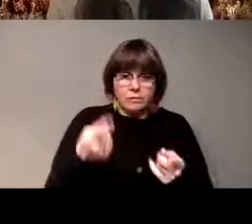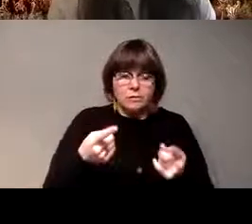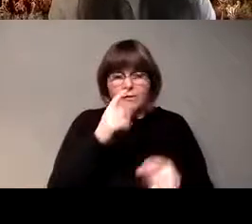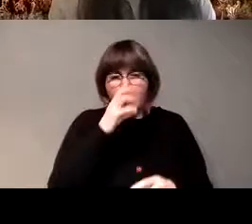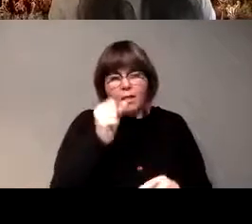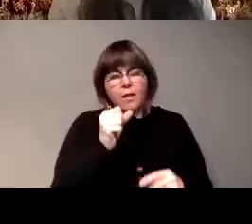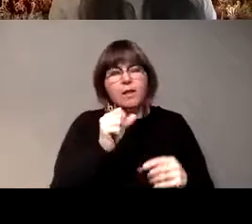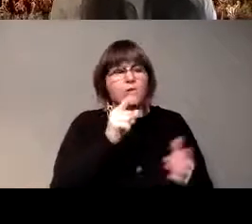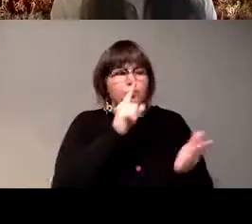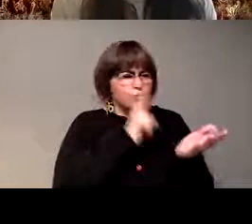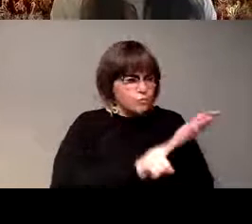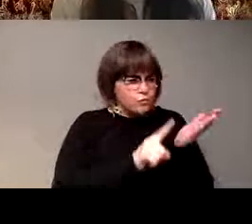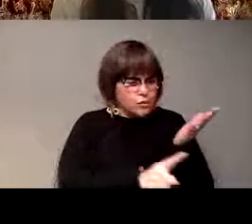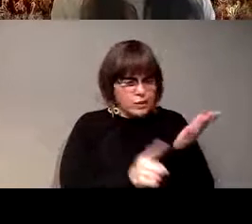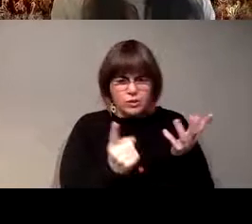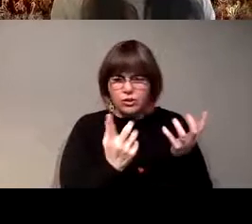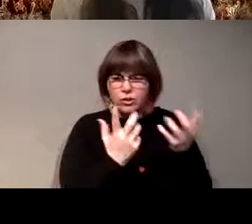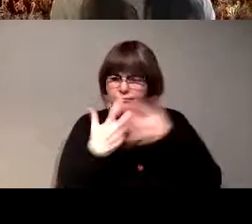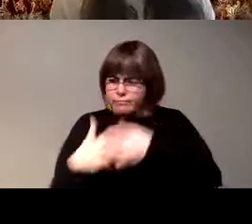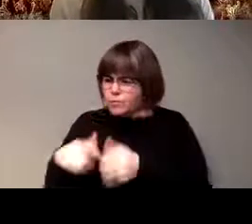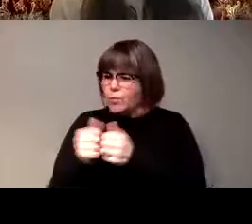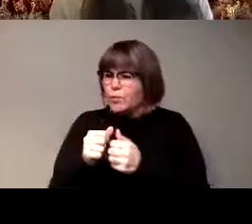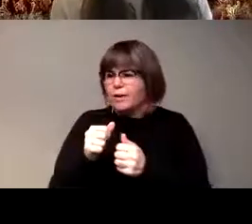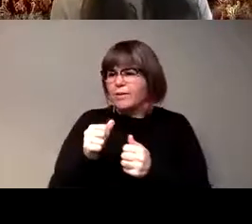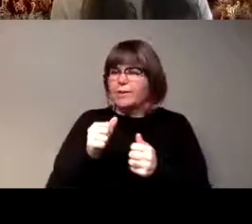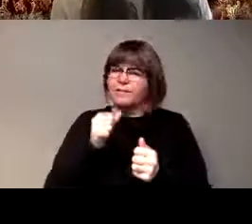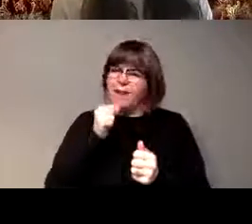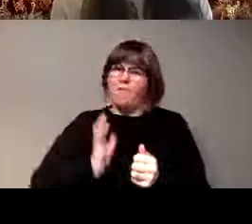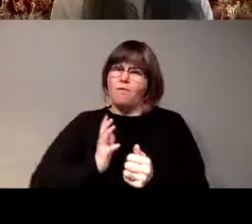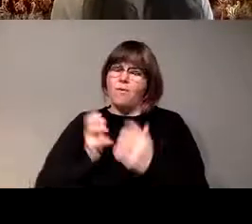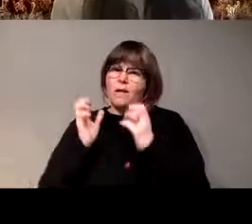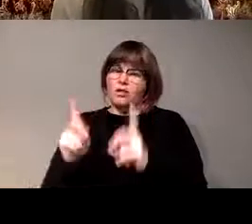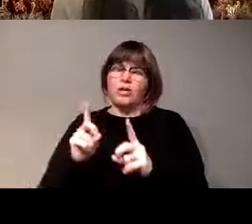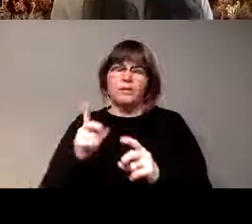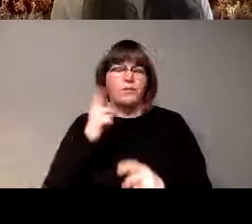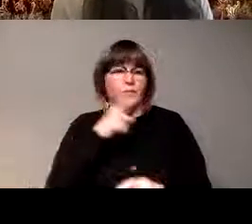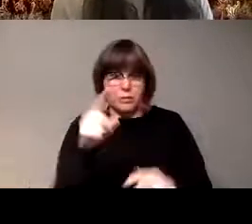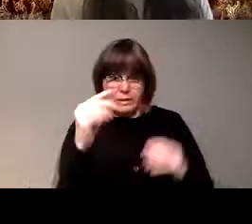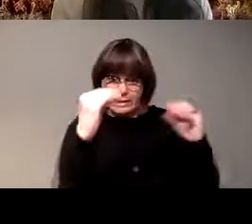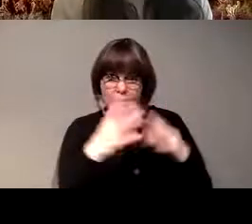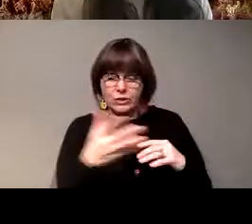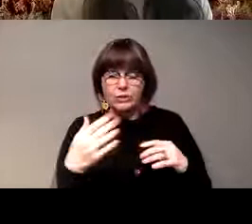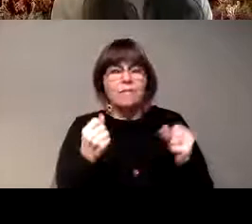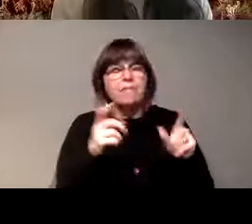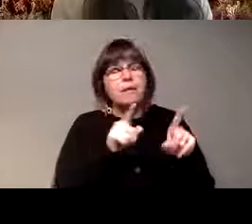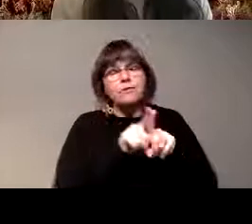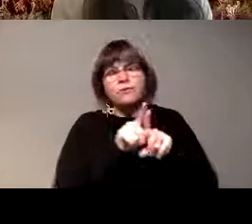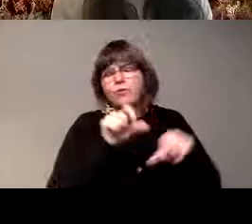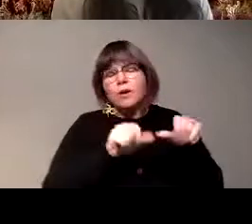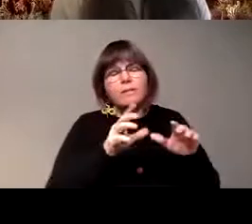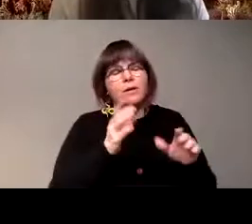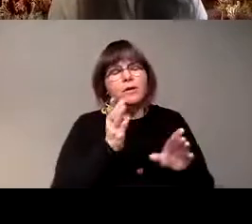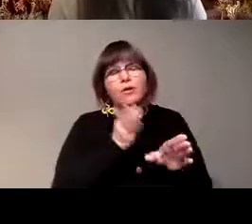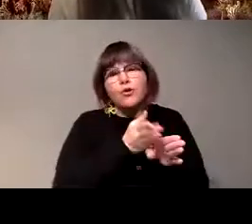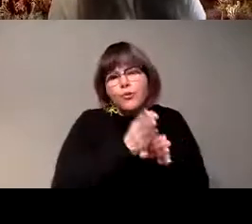integrating research with informal education in various ways. For you teachers, I've also given many astronomy and career